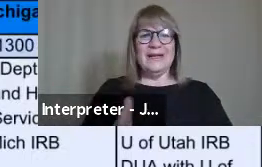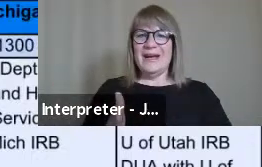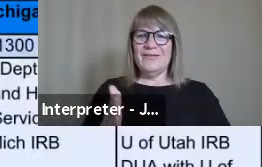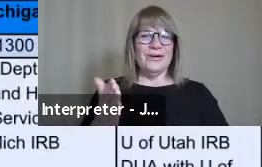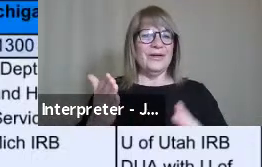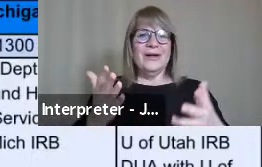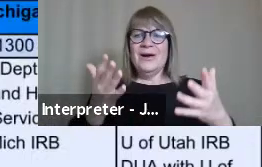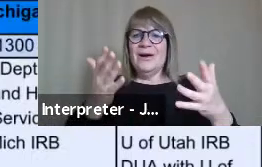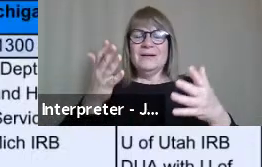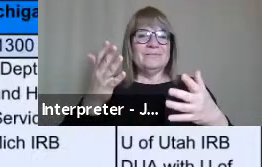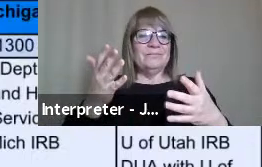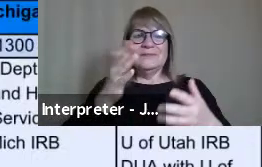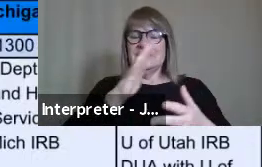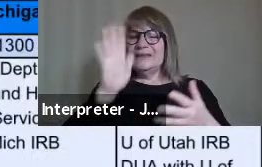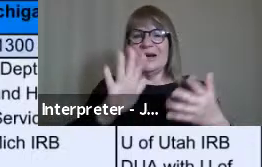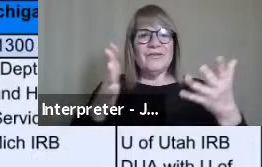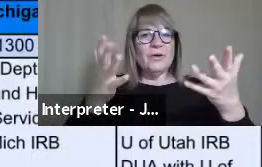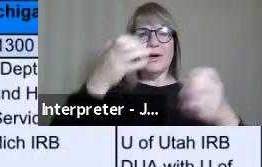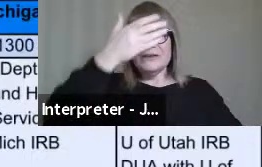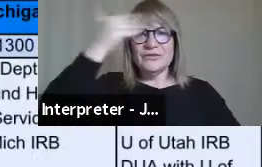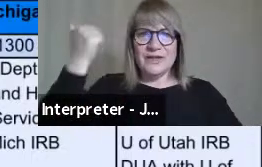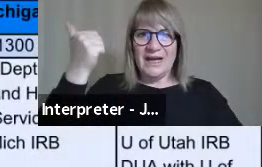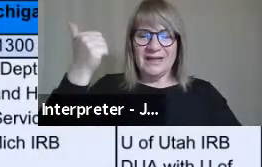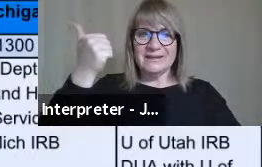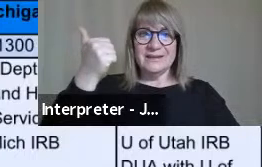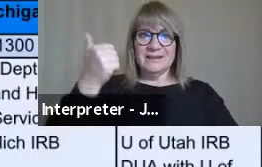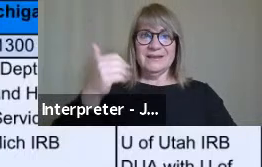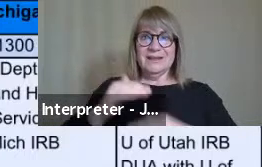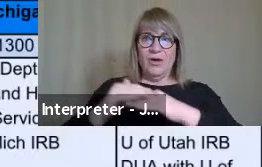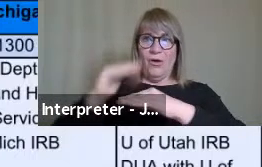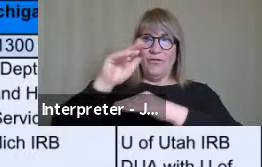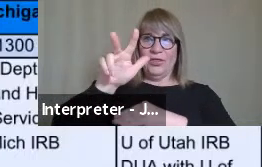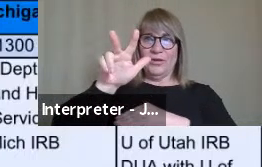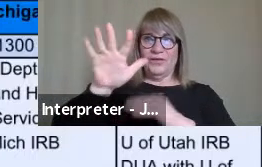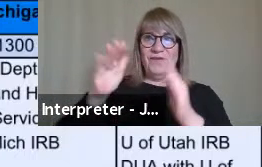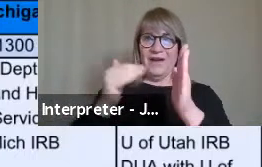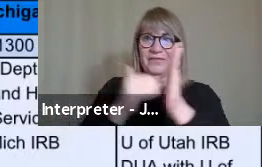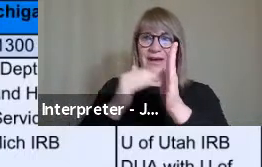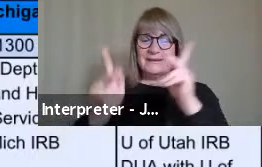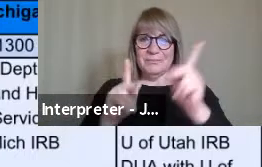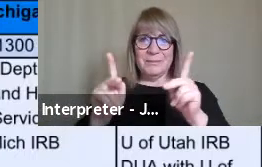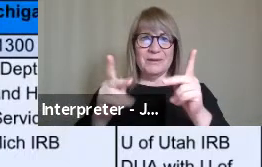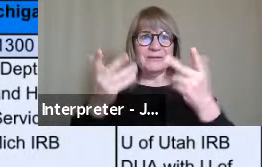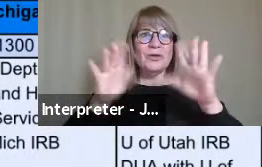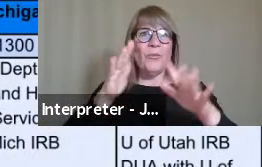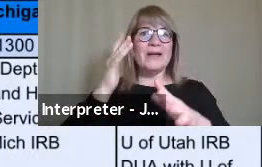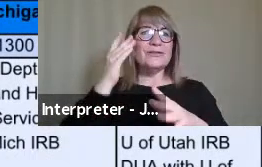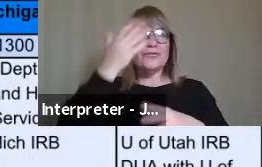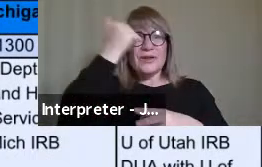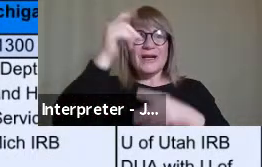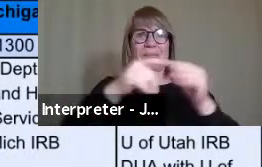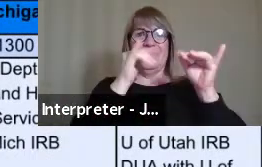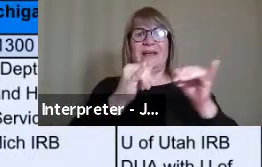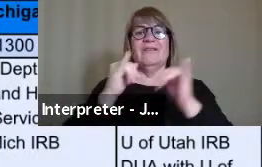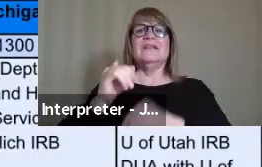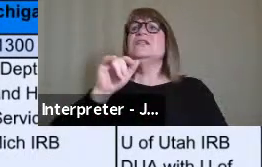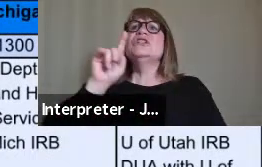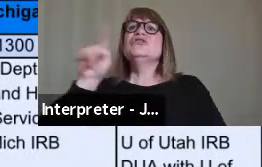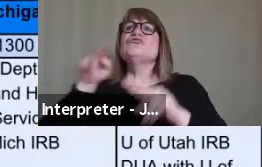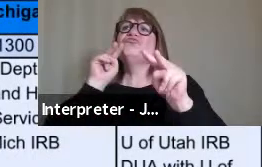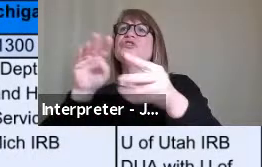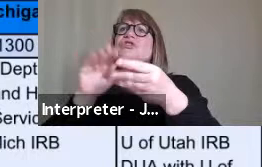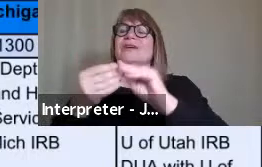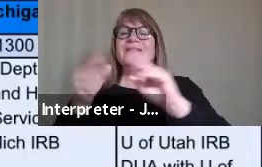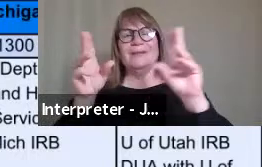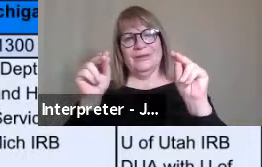people um over 35 000 people who who are behind each of these data points um and also their families the